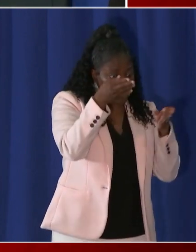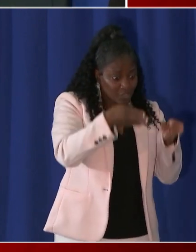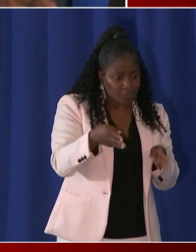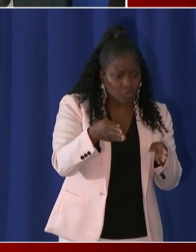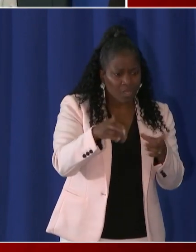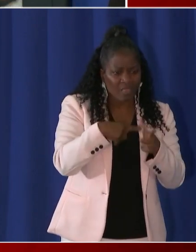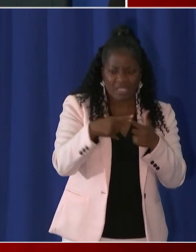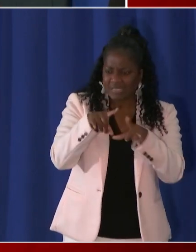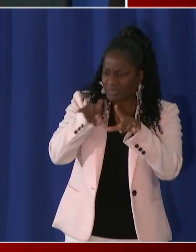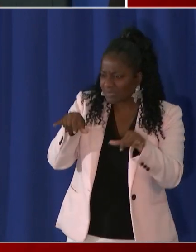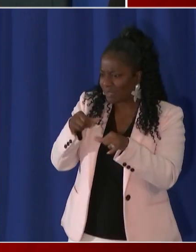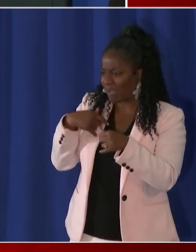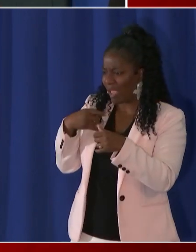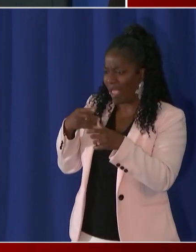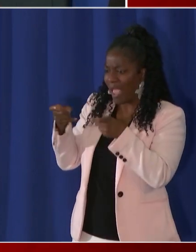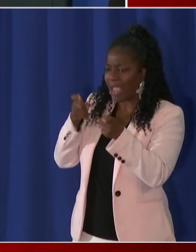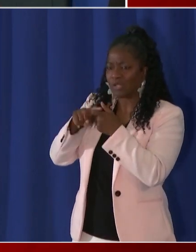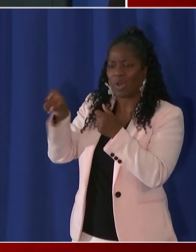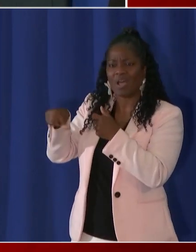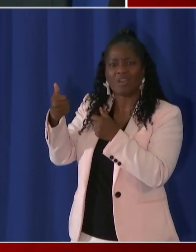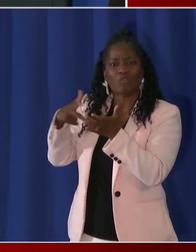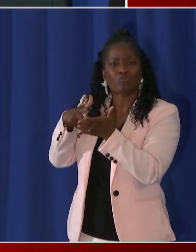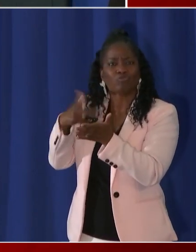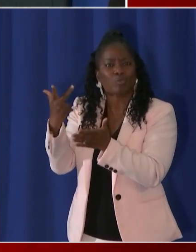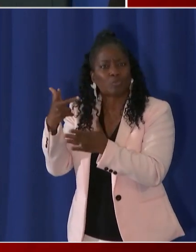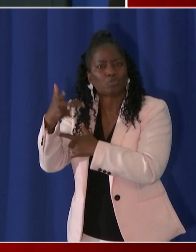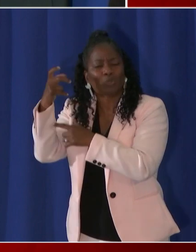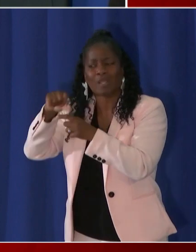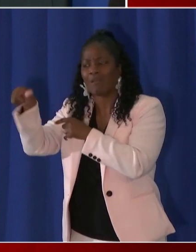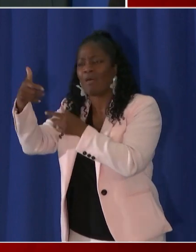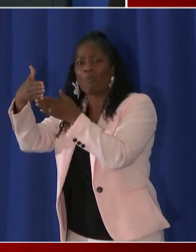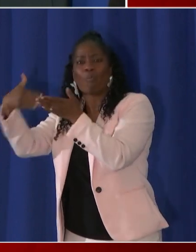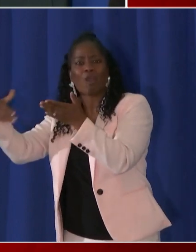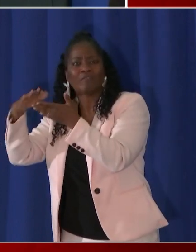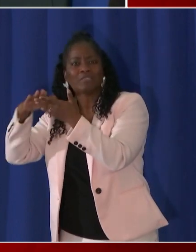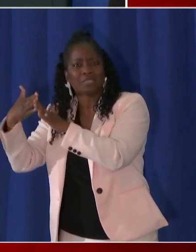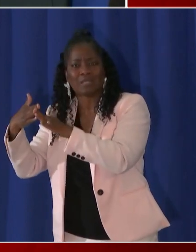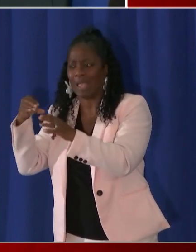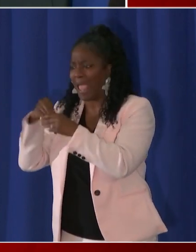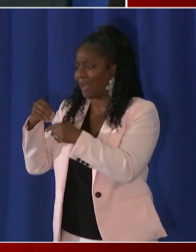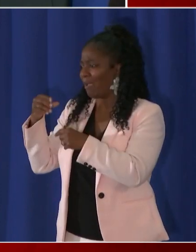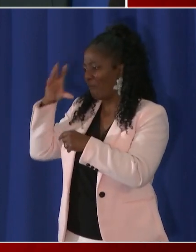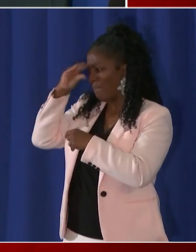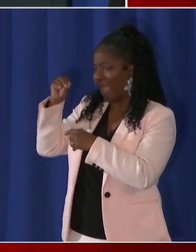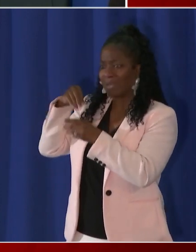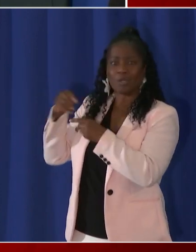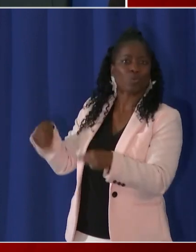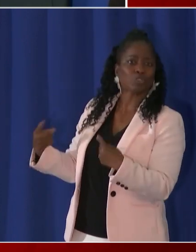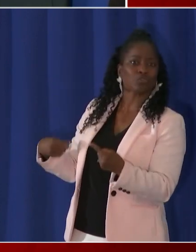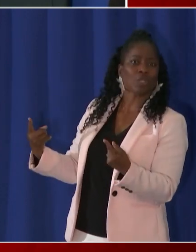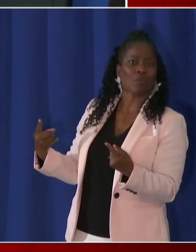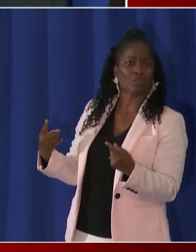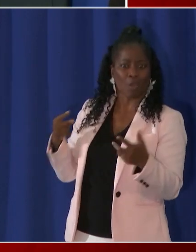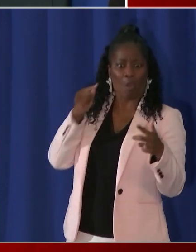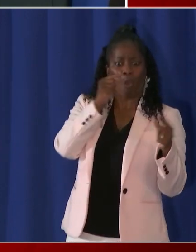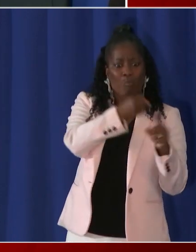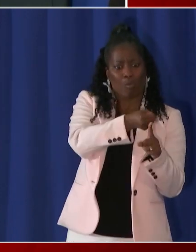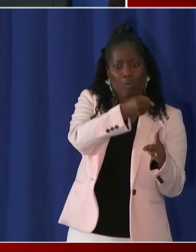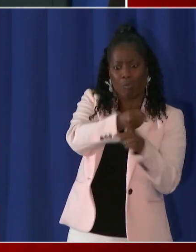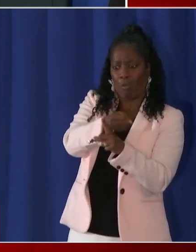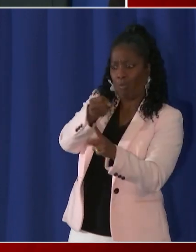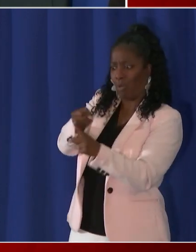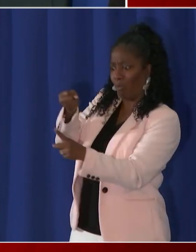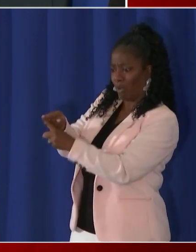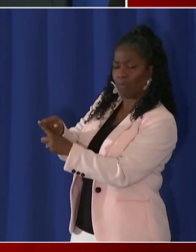and simultaneously handle a triple shooting in another part of the city and a man shot in a wheelchair someplace else. So when you talk about the overall